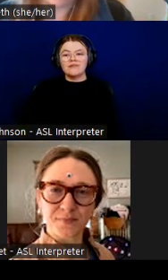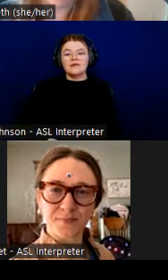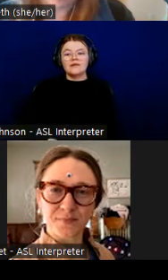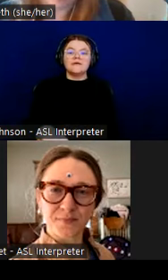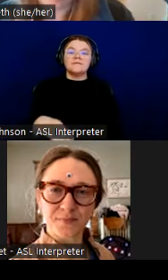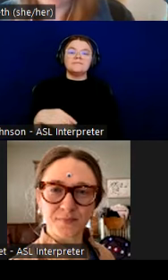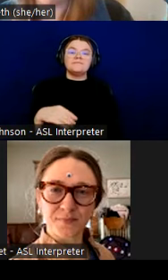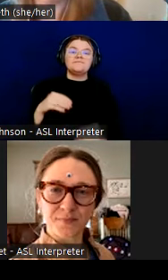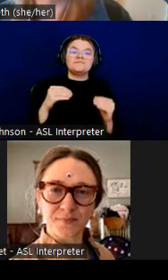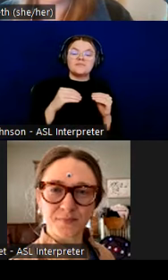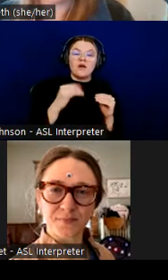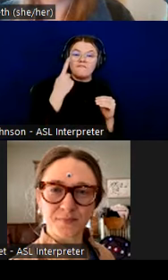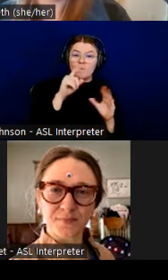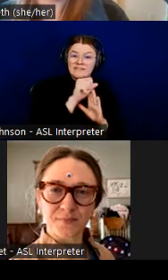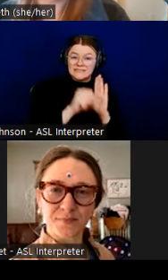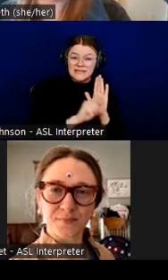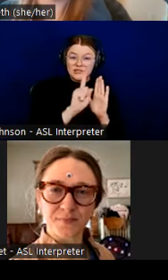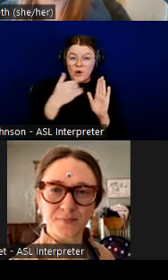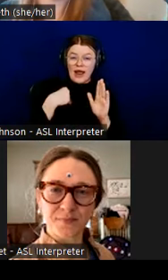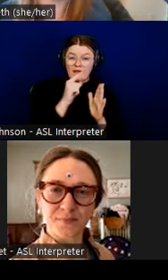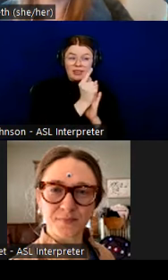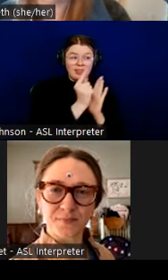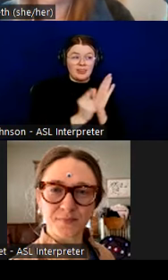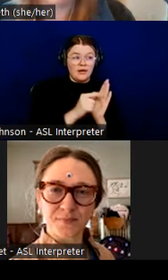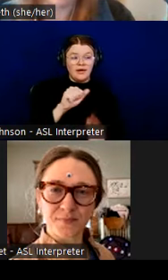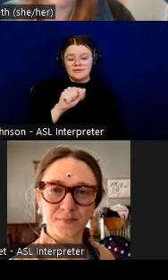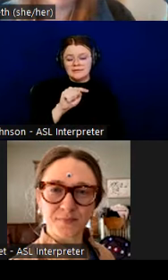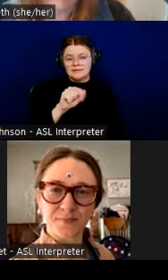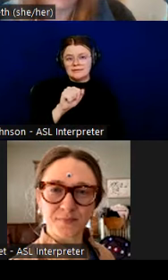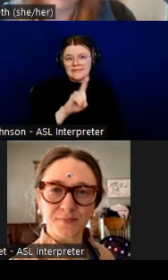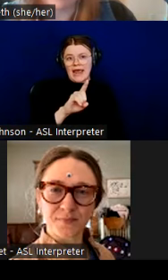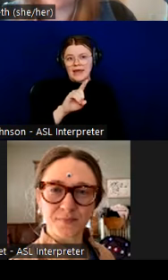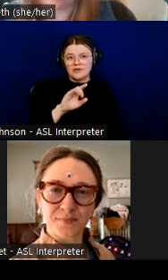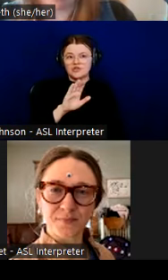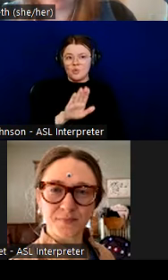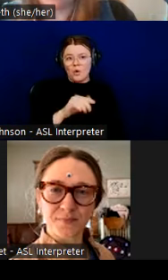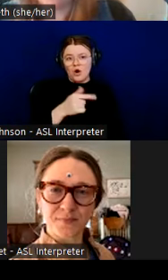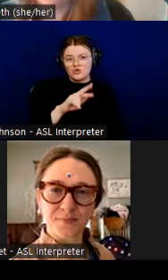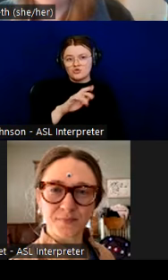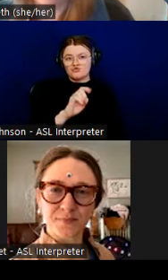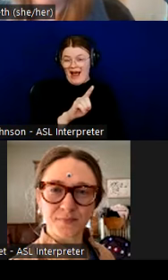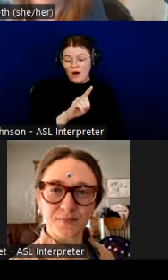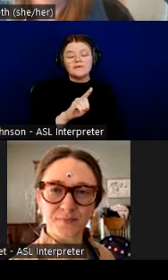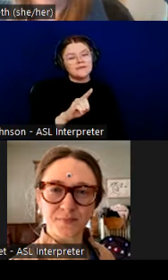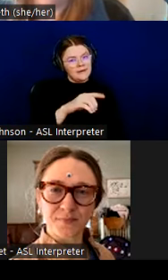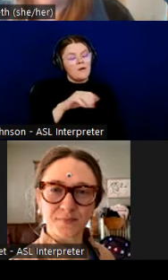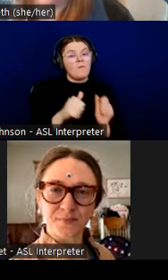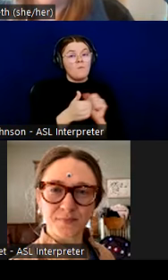stand your ground laws apply, more men have their stand your ground or self-defense standings approved in court than women.